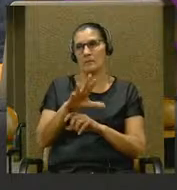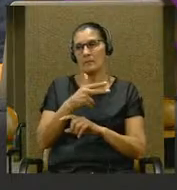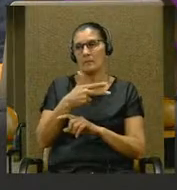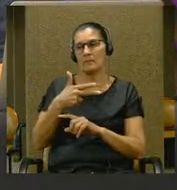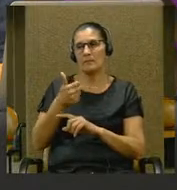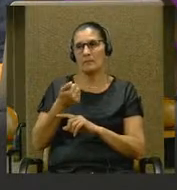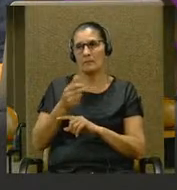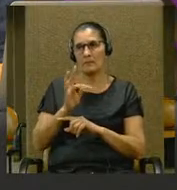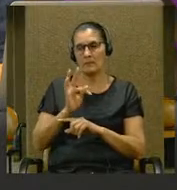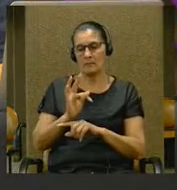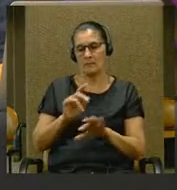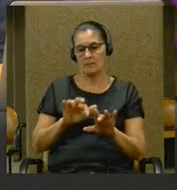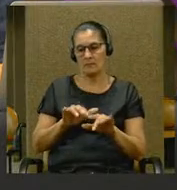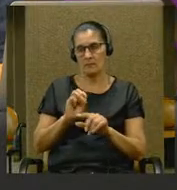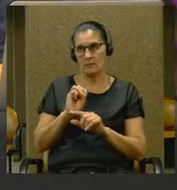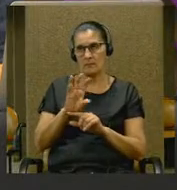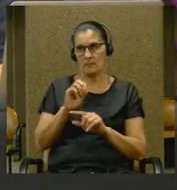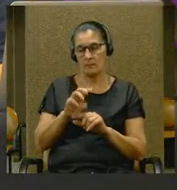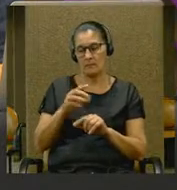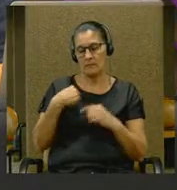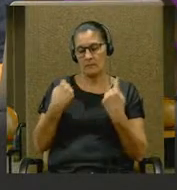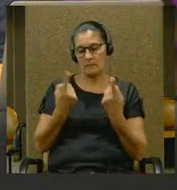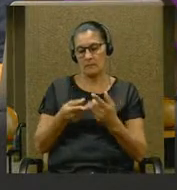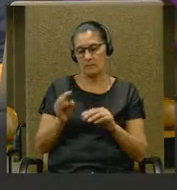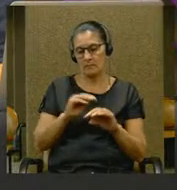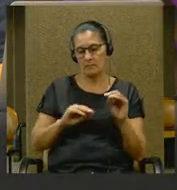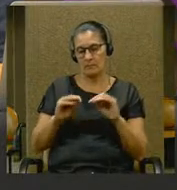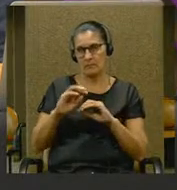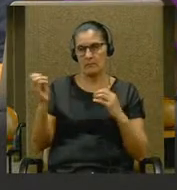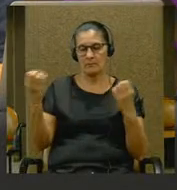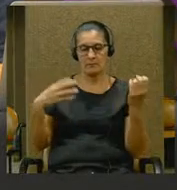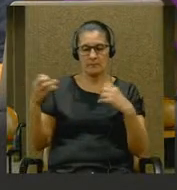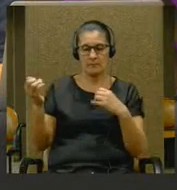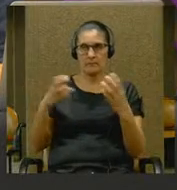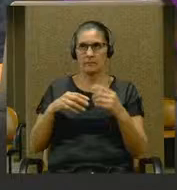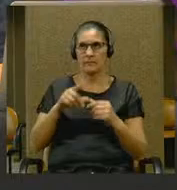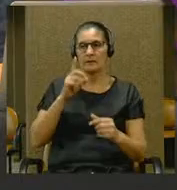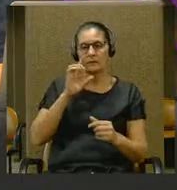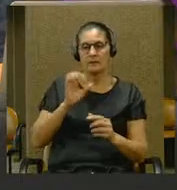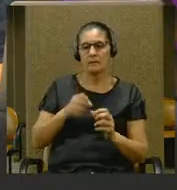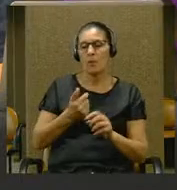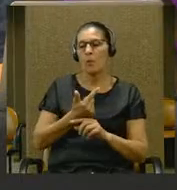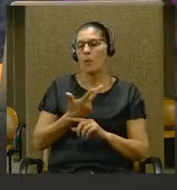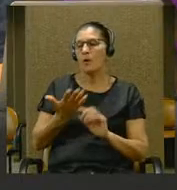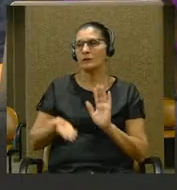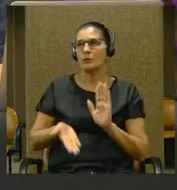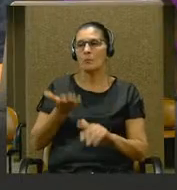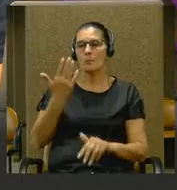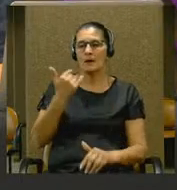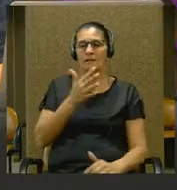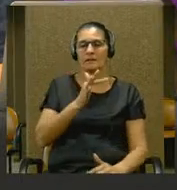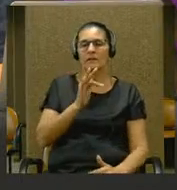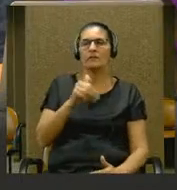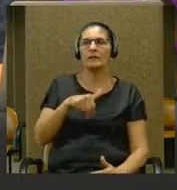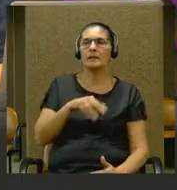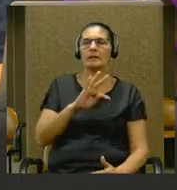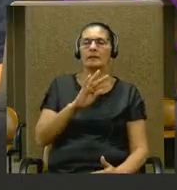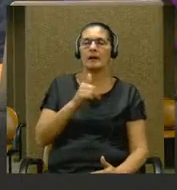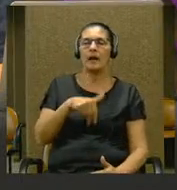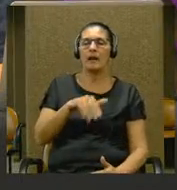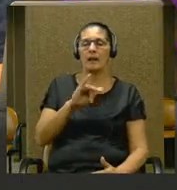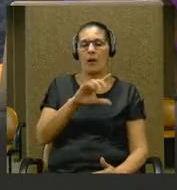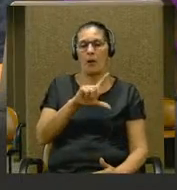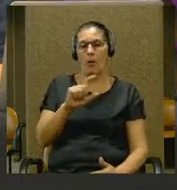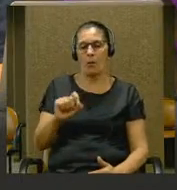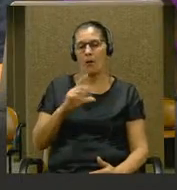We'll be sending you more questions on the chat. These questions are about how more addictive is fentanyl